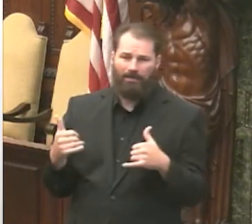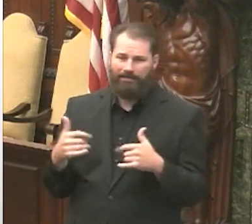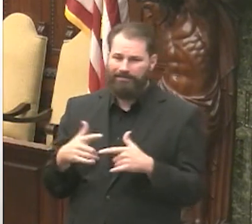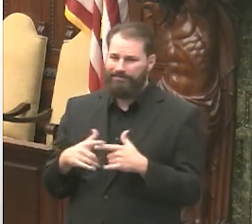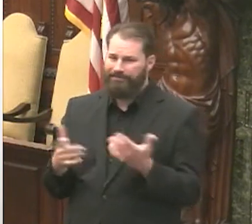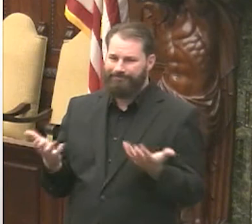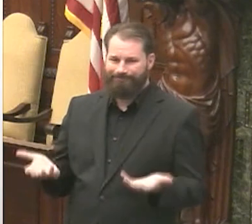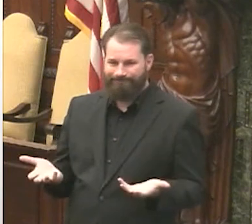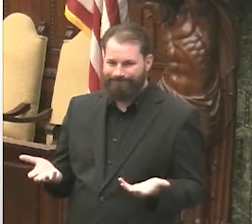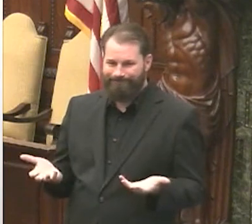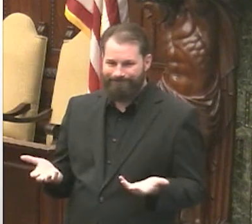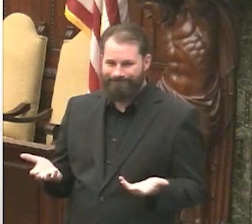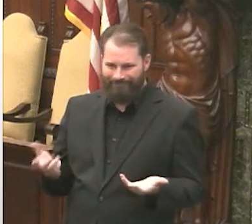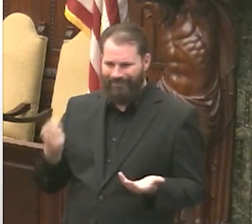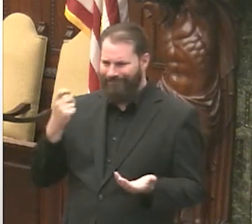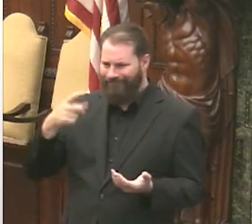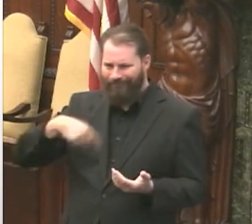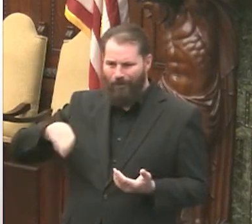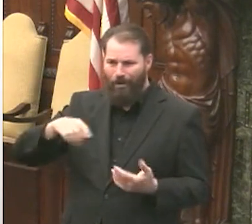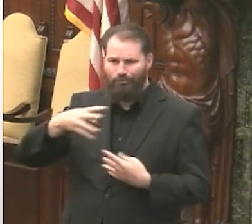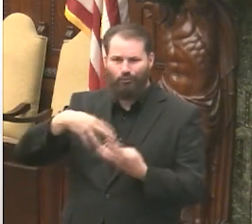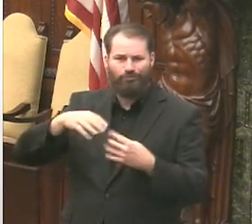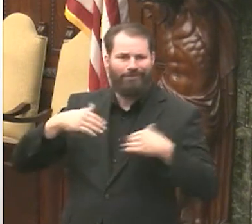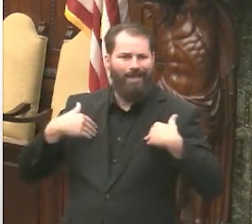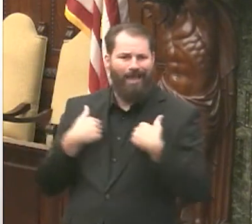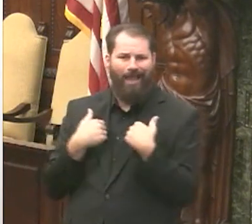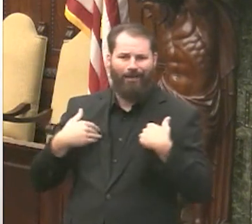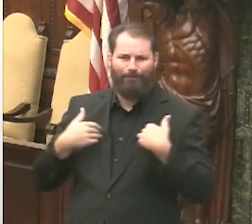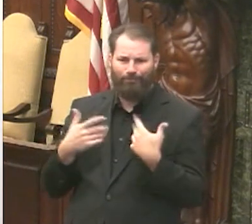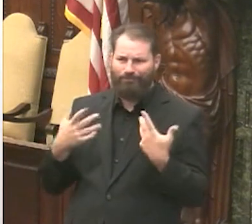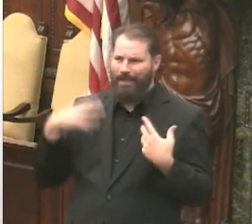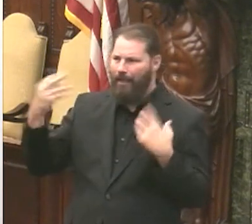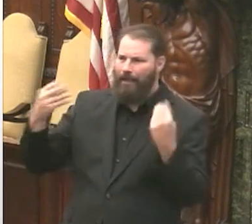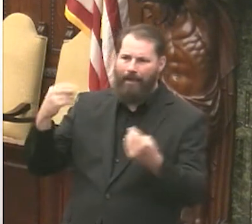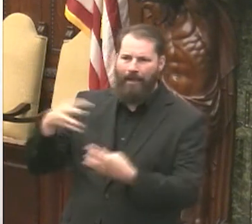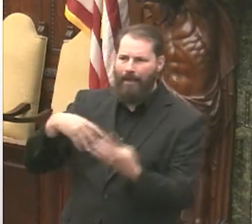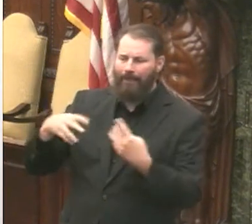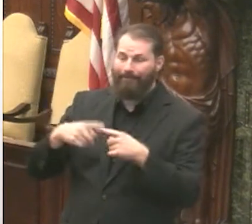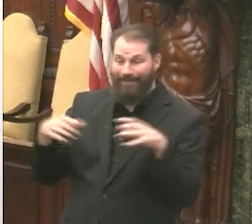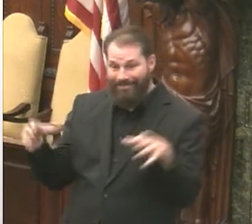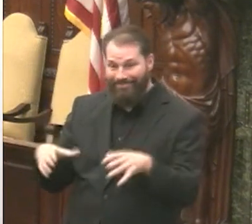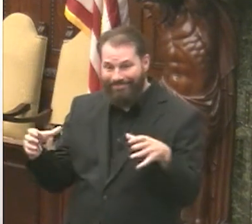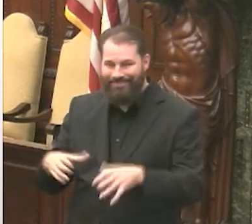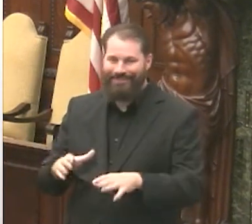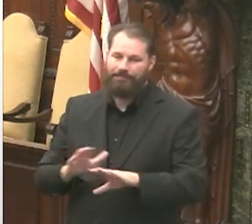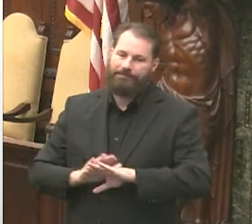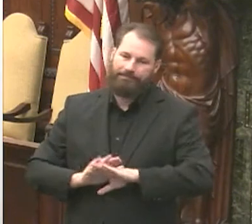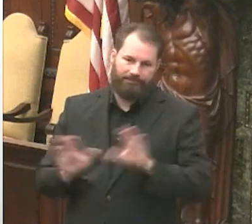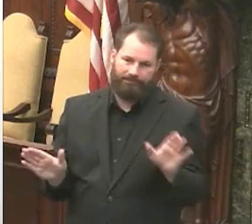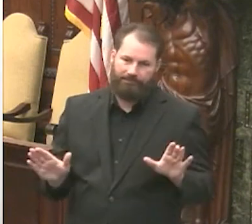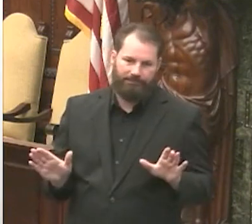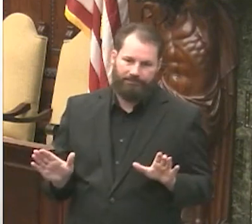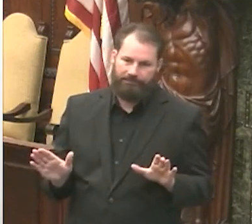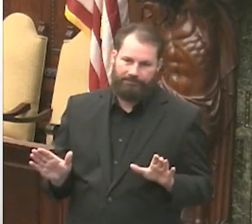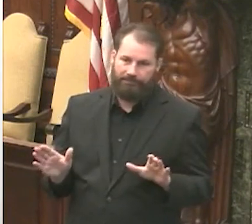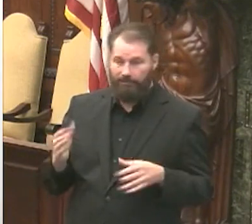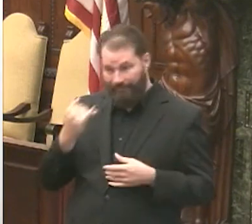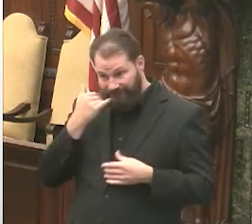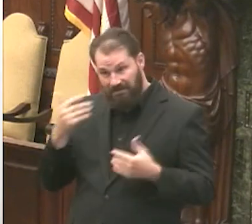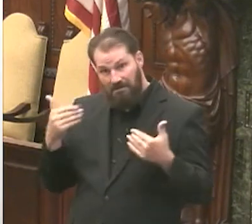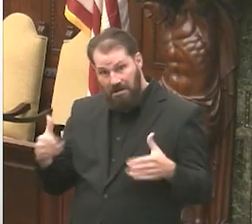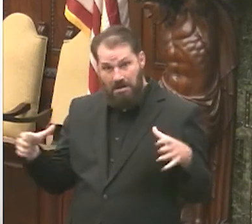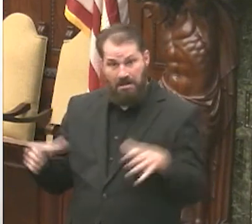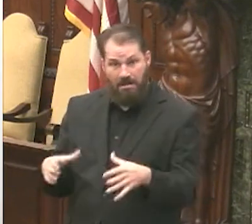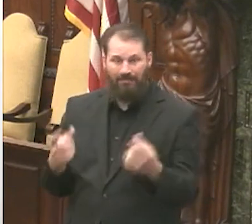high-risk situation. Thank you, Dr. Farley. Thank you, and thank you, Manny. Let's go now for the end of the first round to